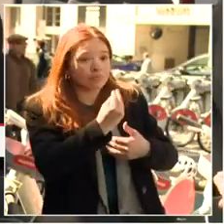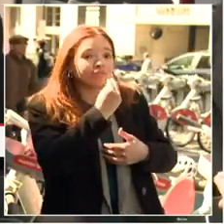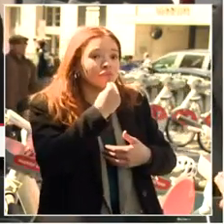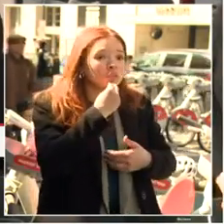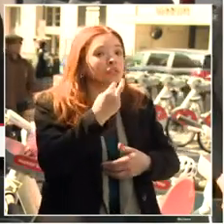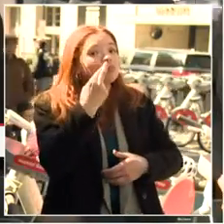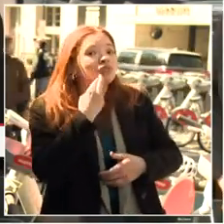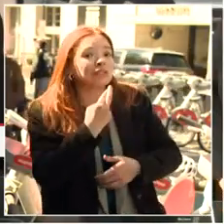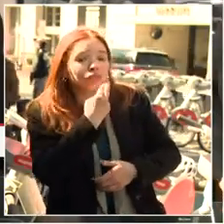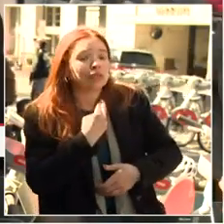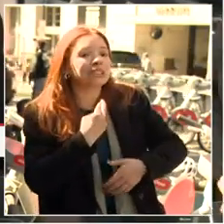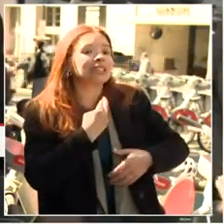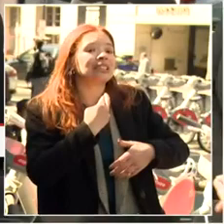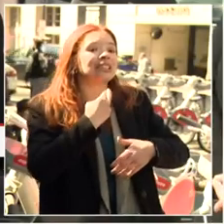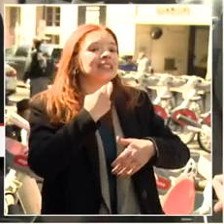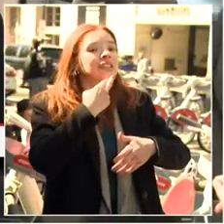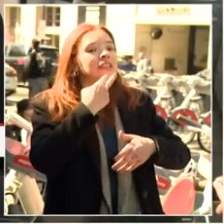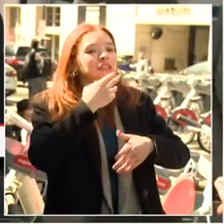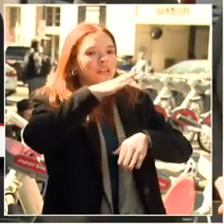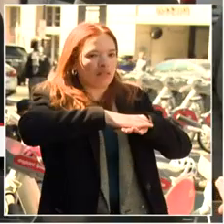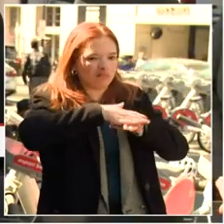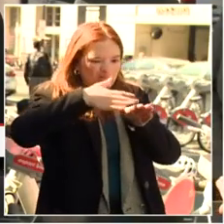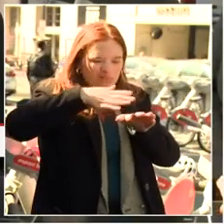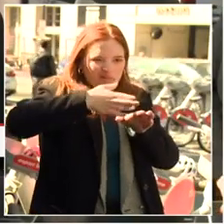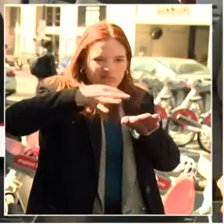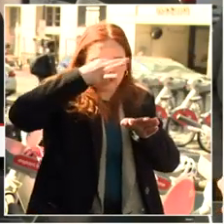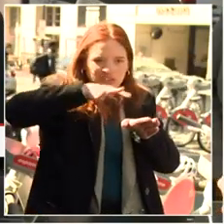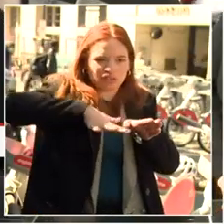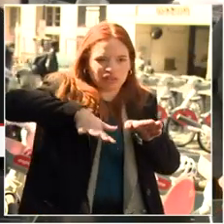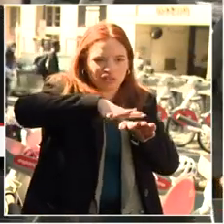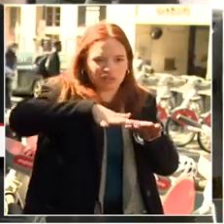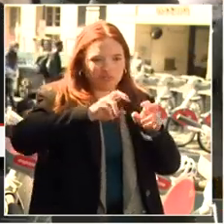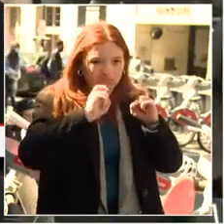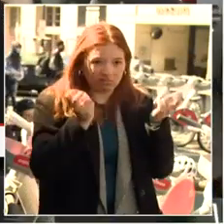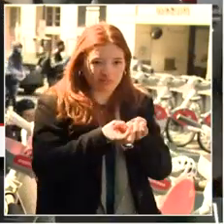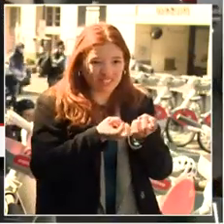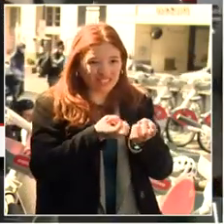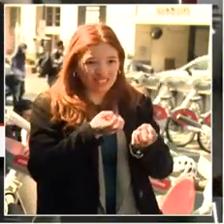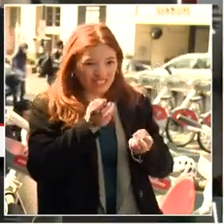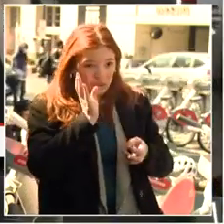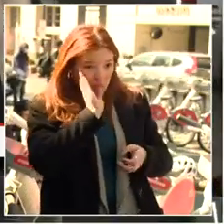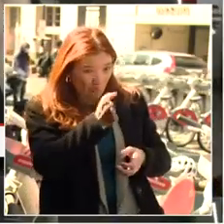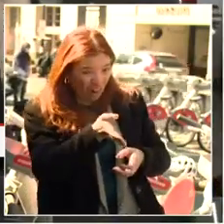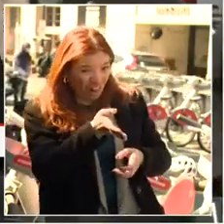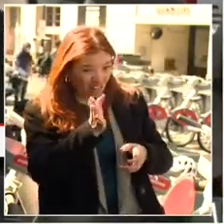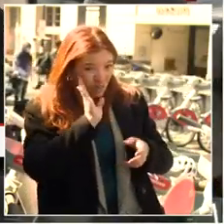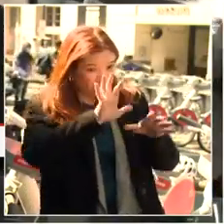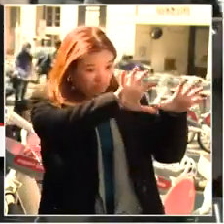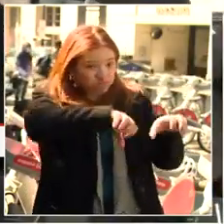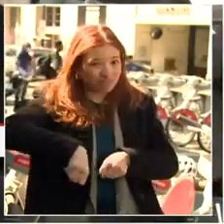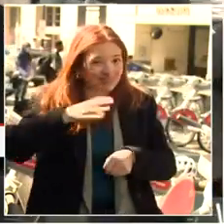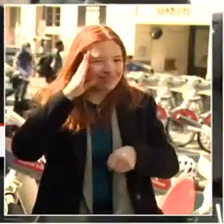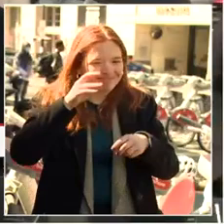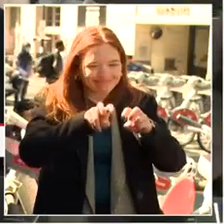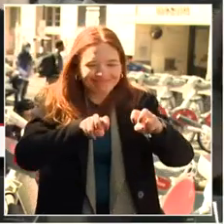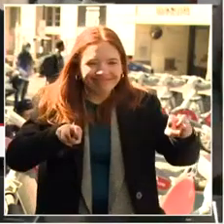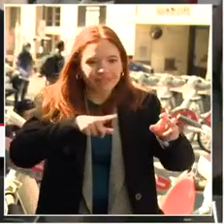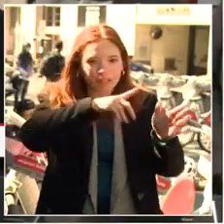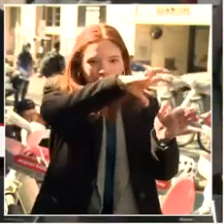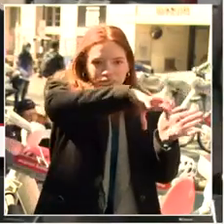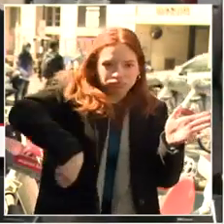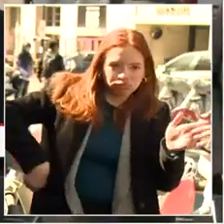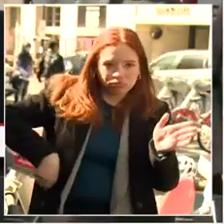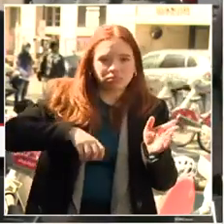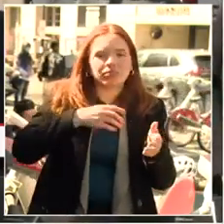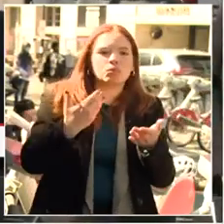about streeteries and bike lanes? I mean, are these streeteries going away at some point so that you have more room for bike lanes?